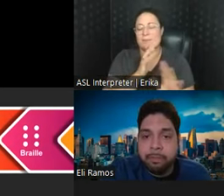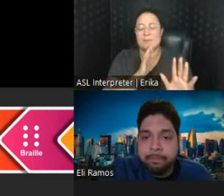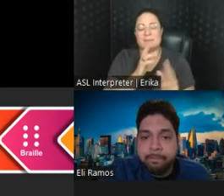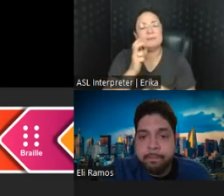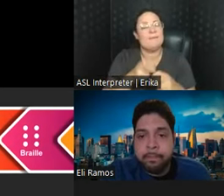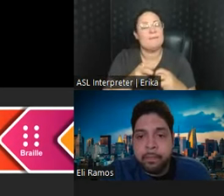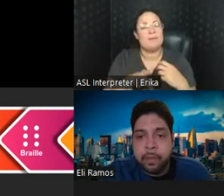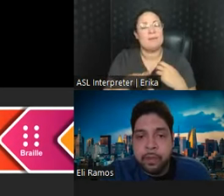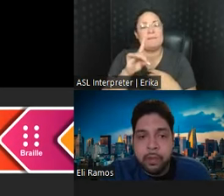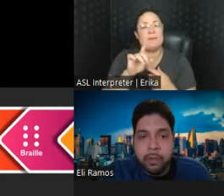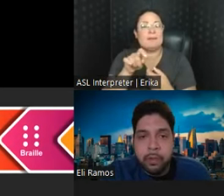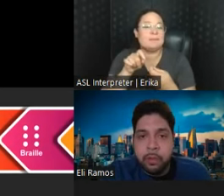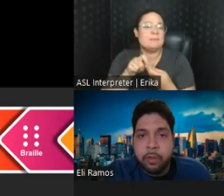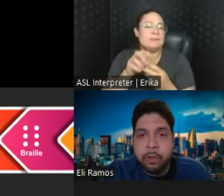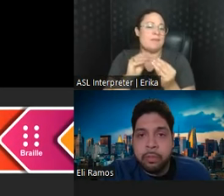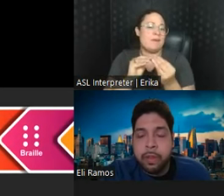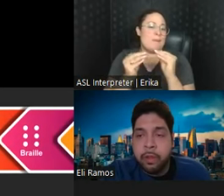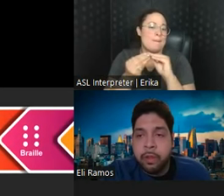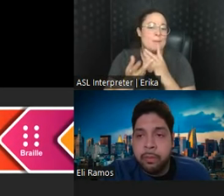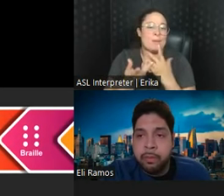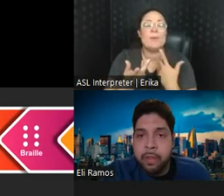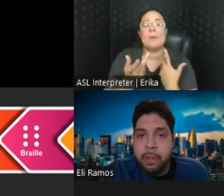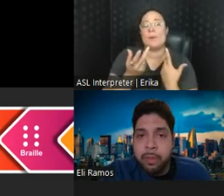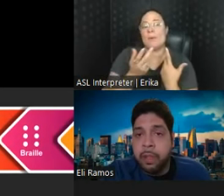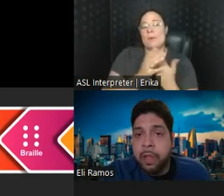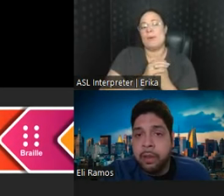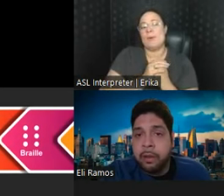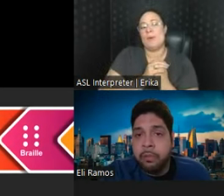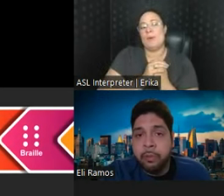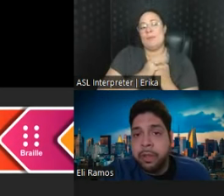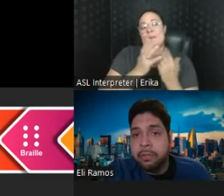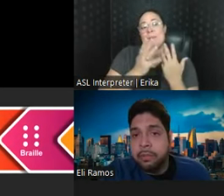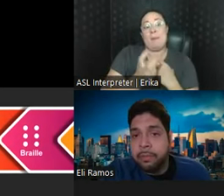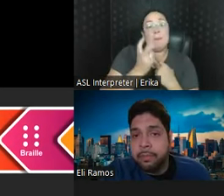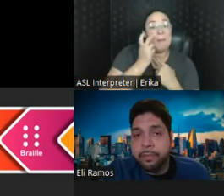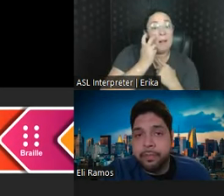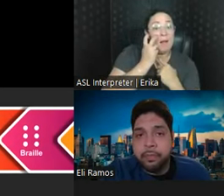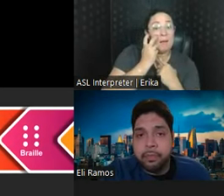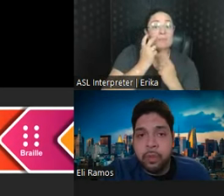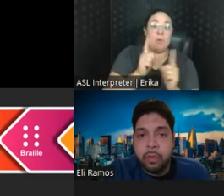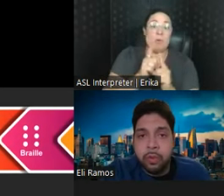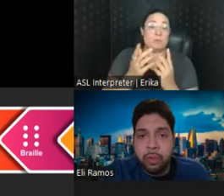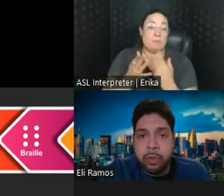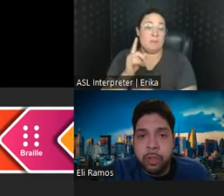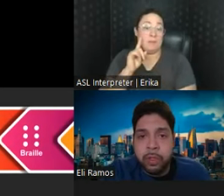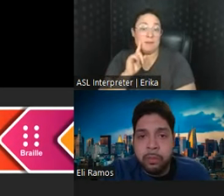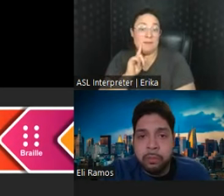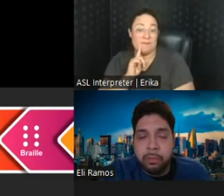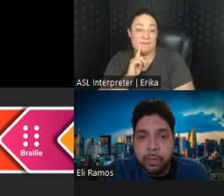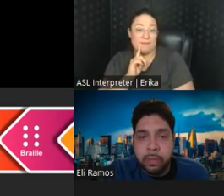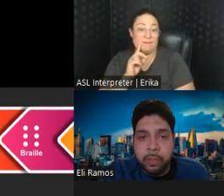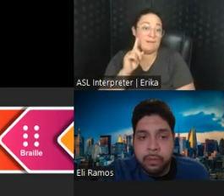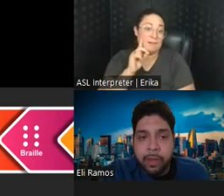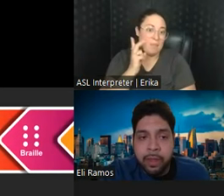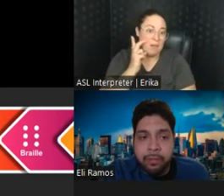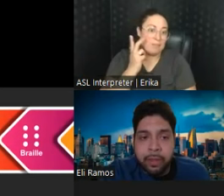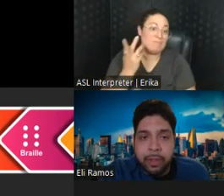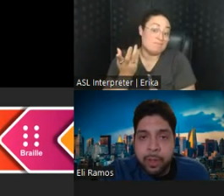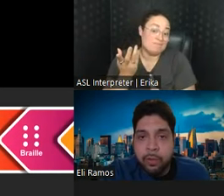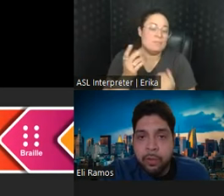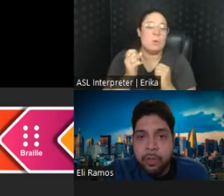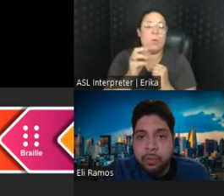difficulties. You know, you could be blind and also be deaf. You could